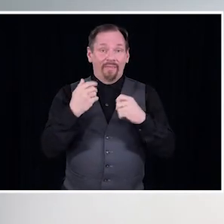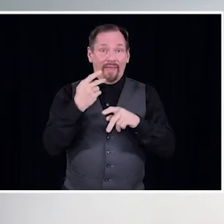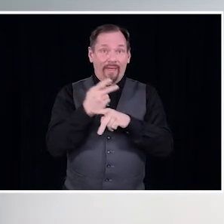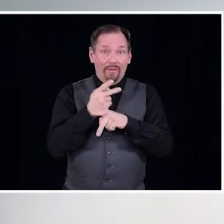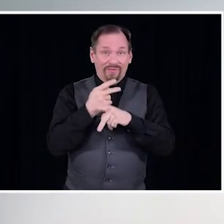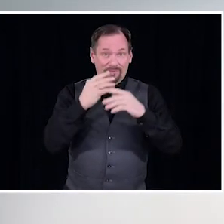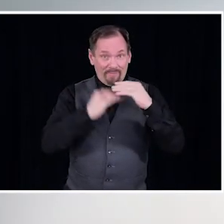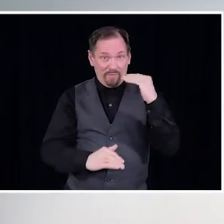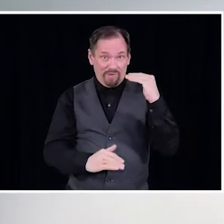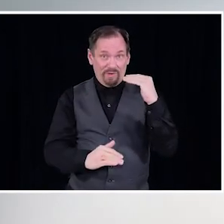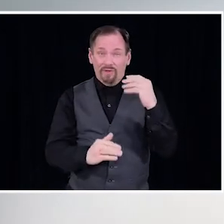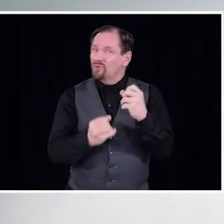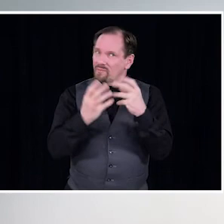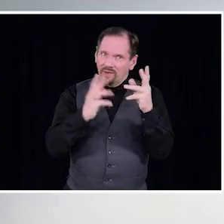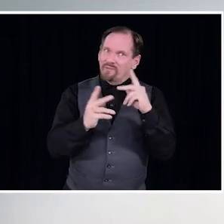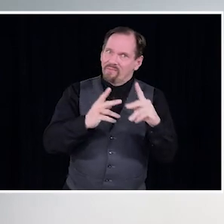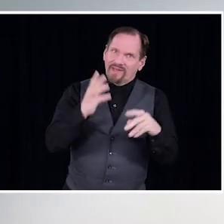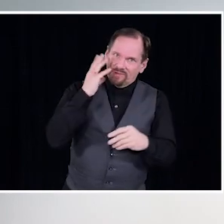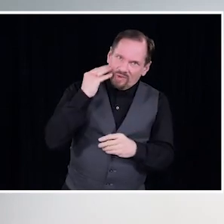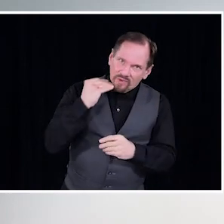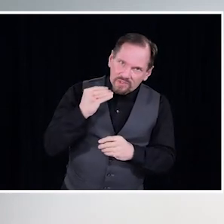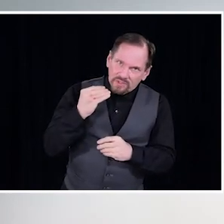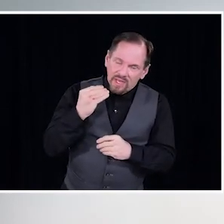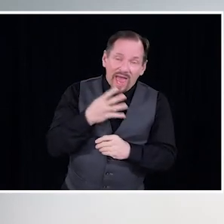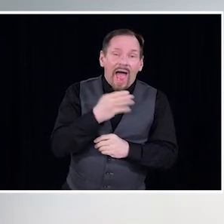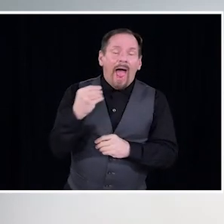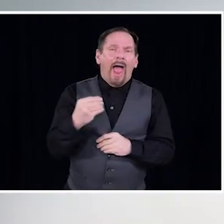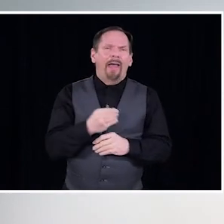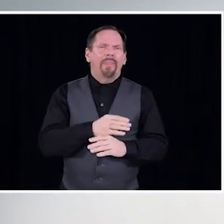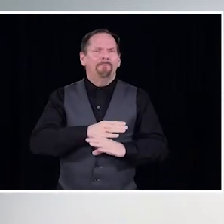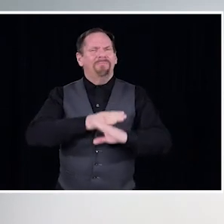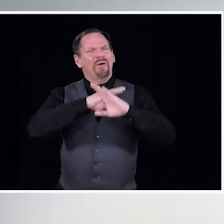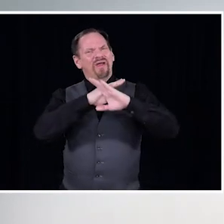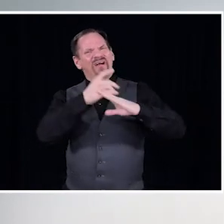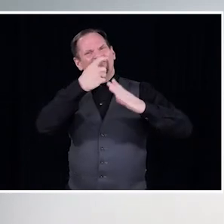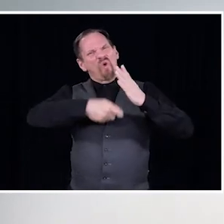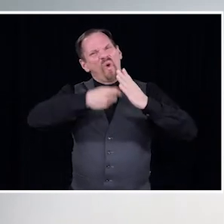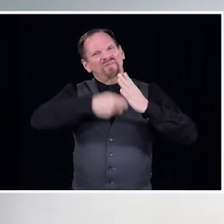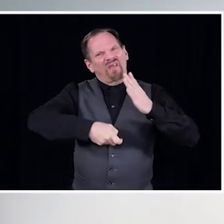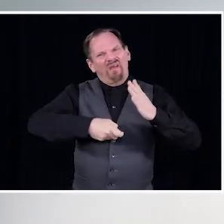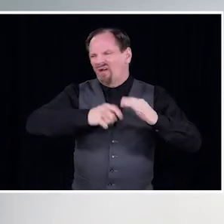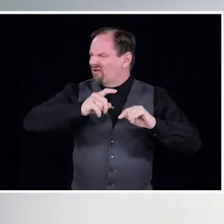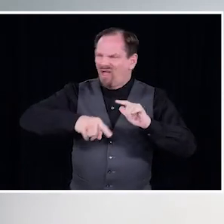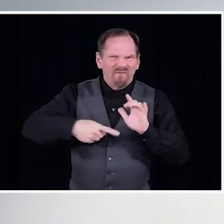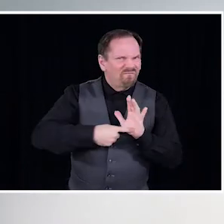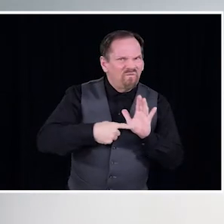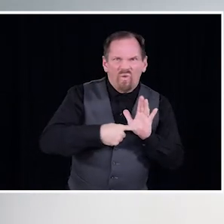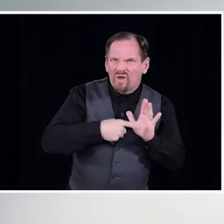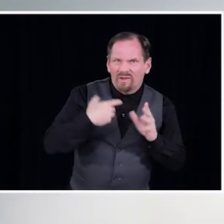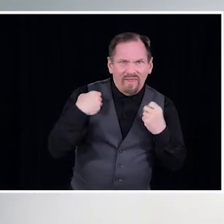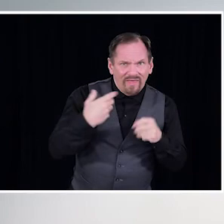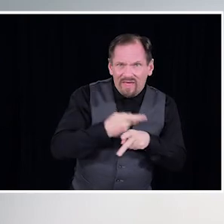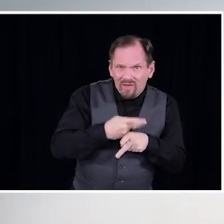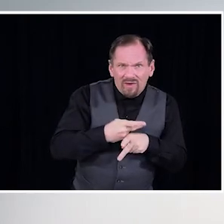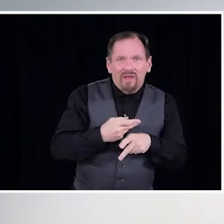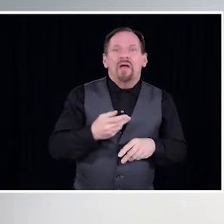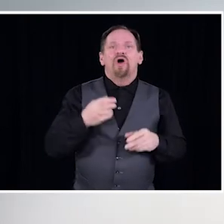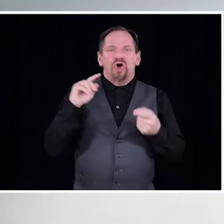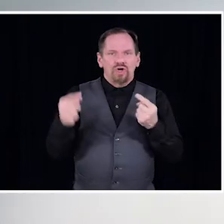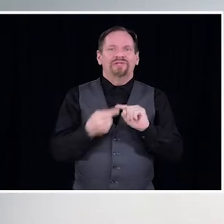face. And we can remove the barrier of costly, unaffordable care that hurts millions of Americans every